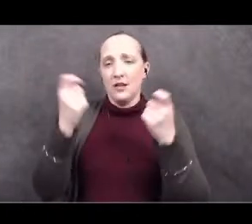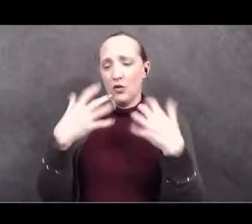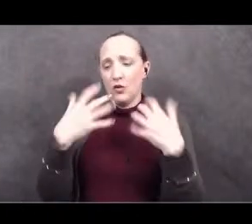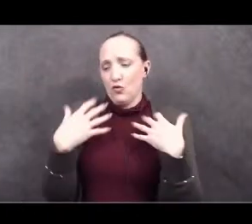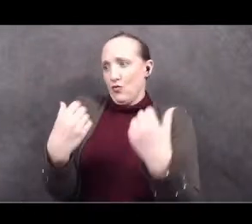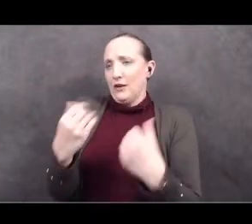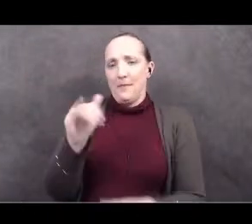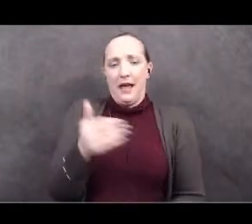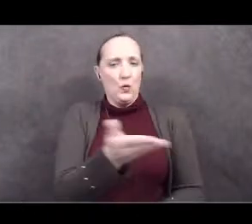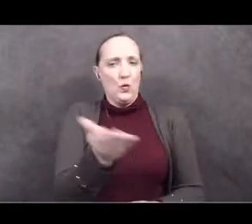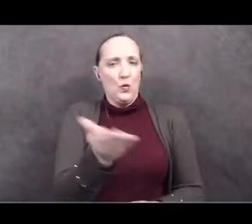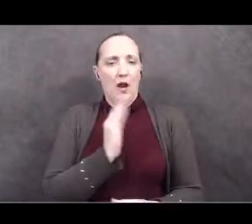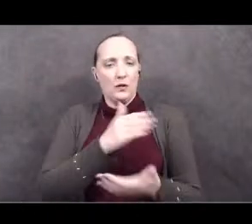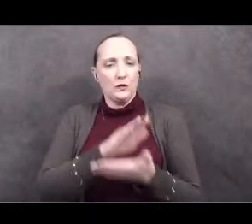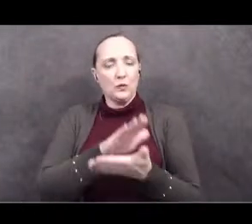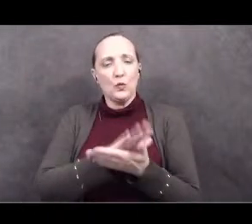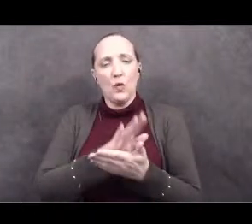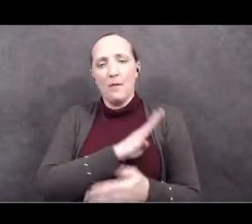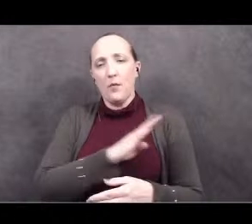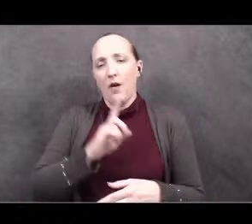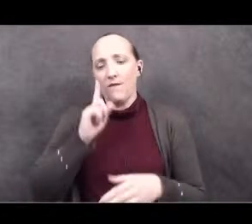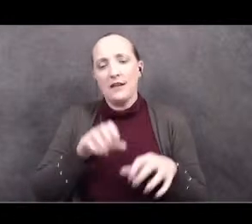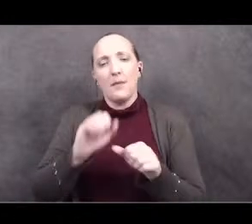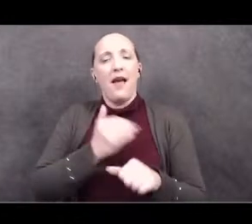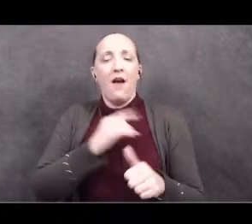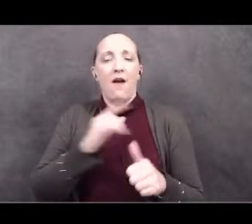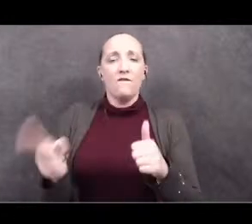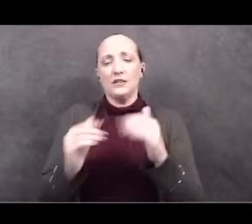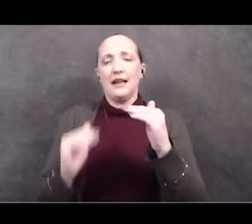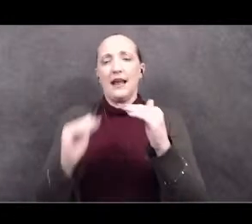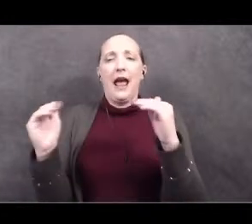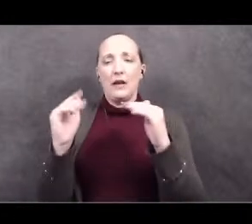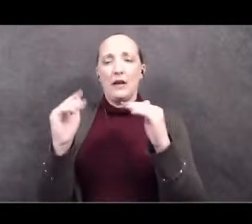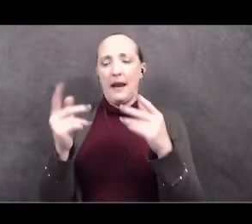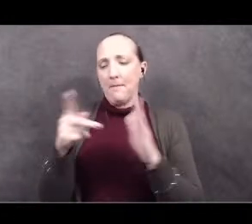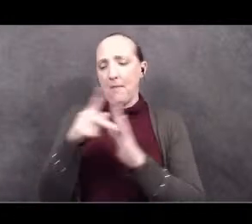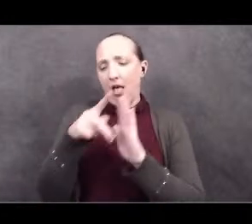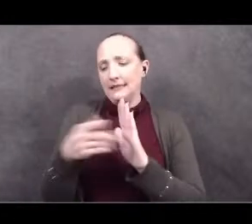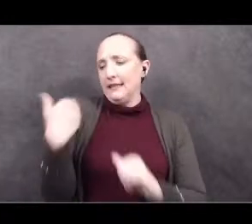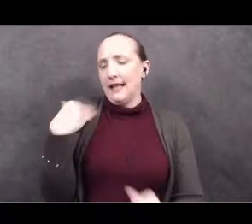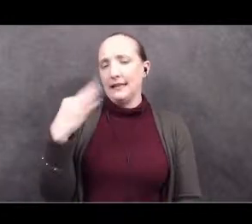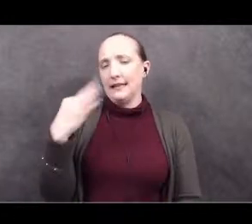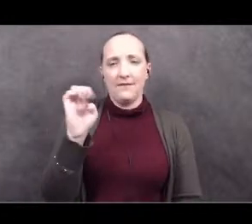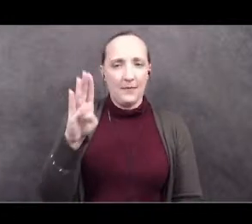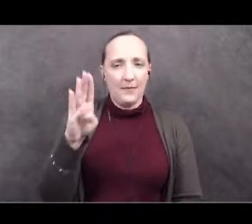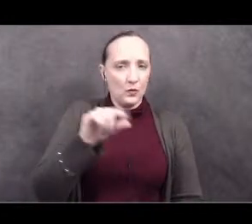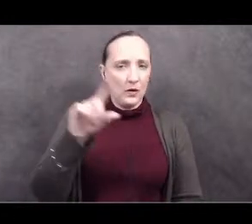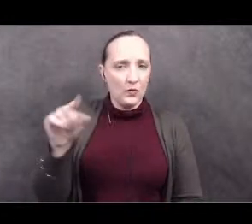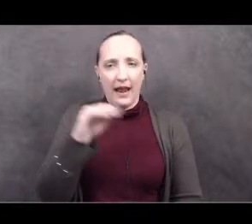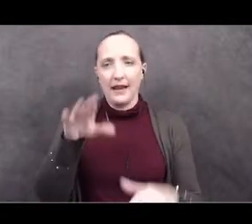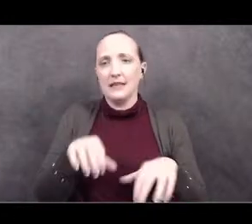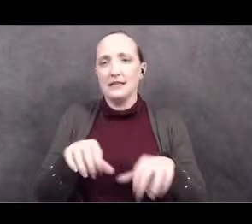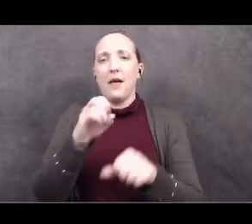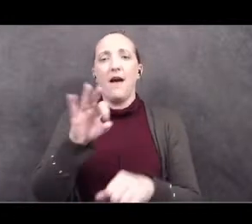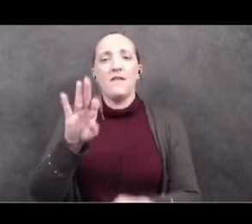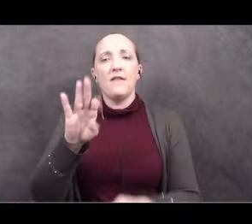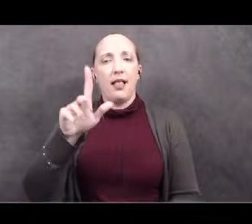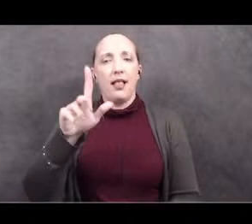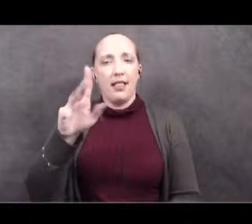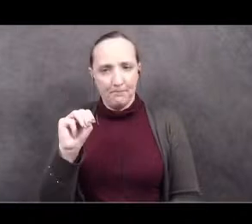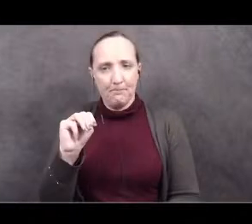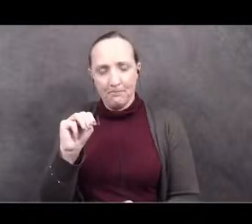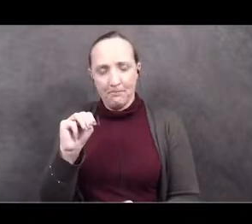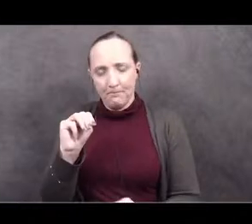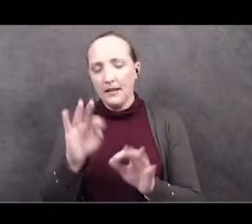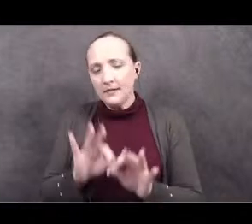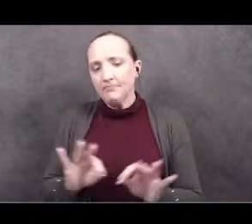our Schoolboard in the adoption of our first Equity policy in February of 2020 and the adoption of a black lives matter resolution